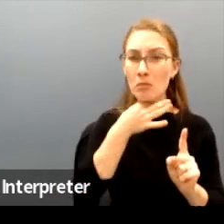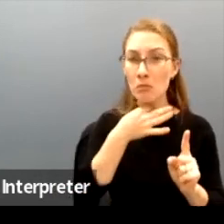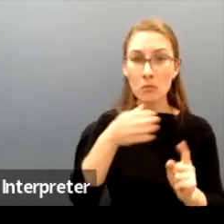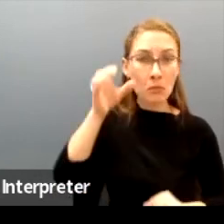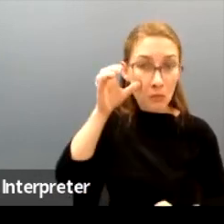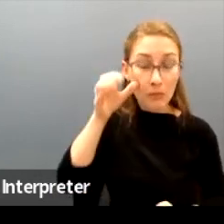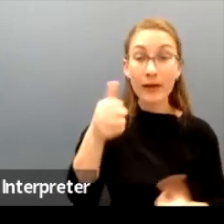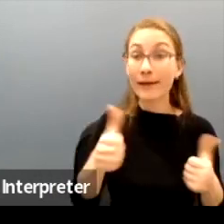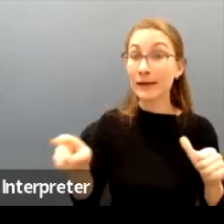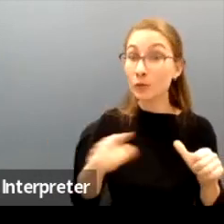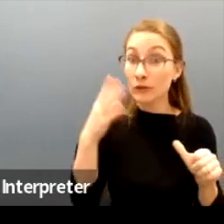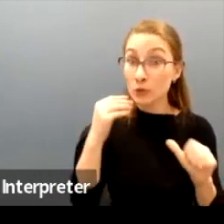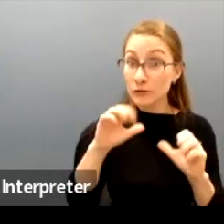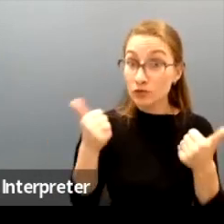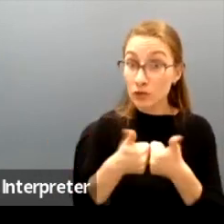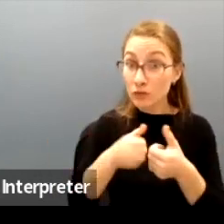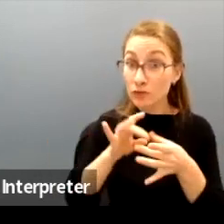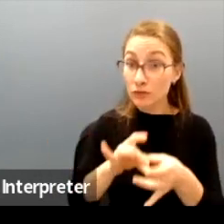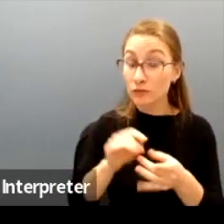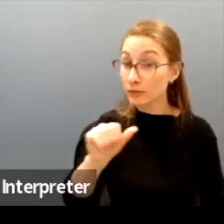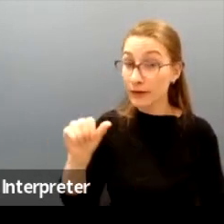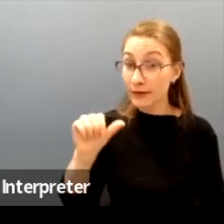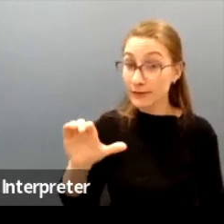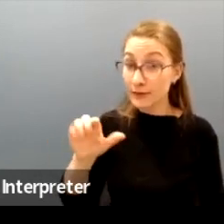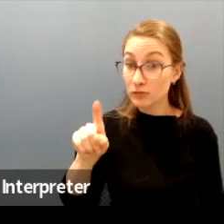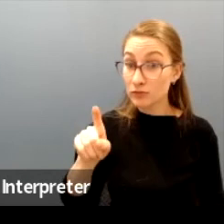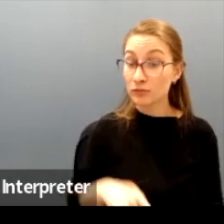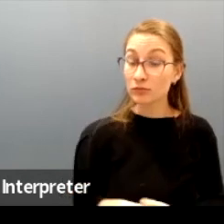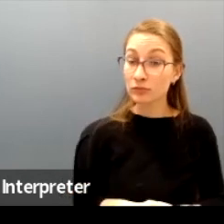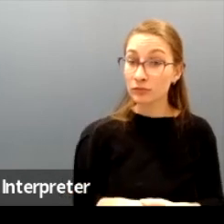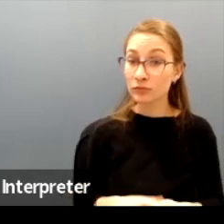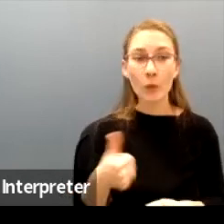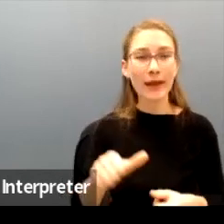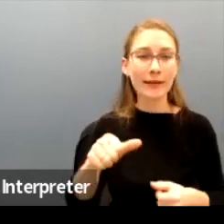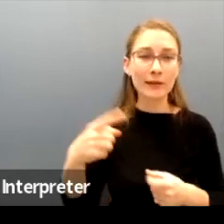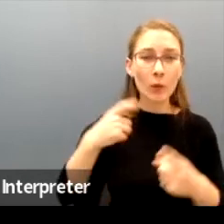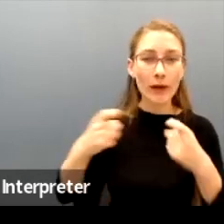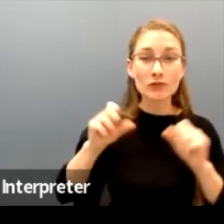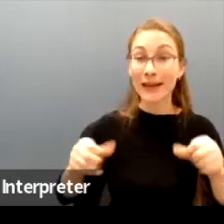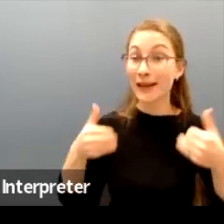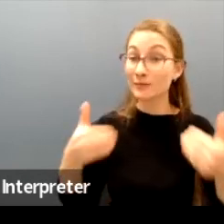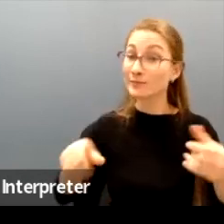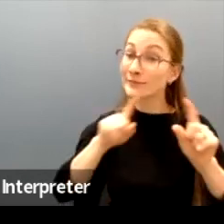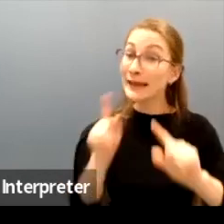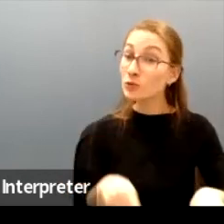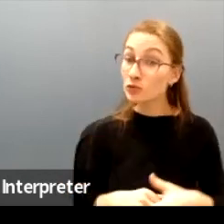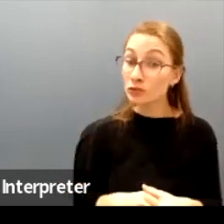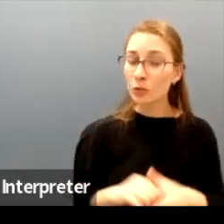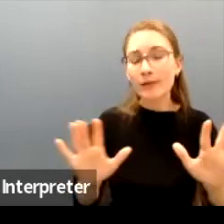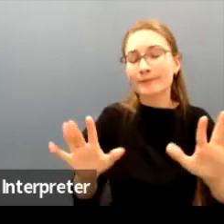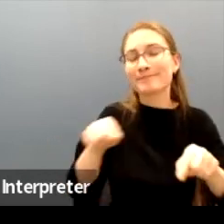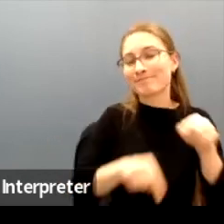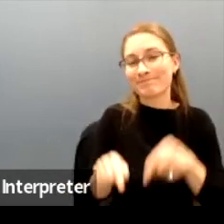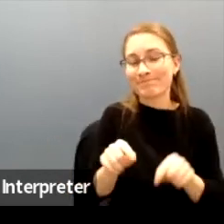an AAC device. So if there any questions that I can answer, or I guess, what are your questions? That's usually what I'd like to